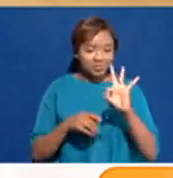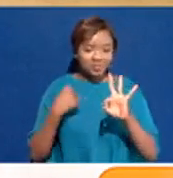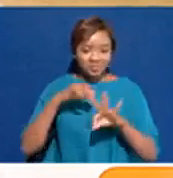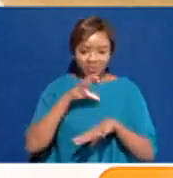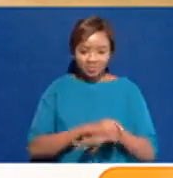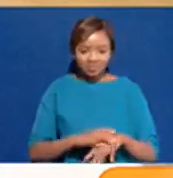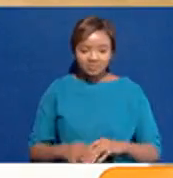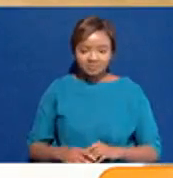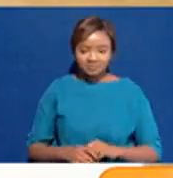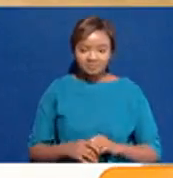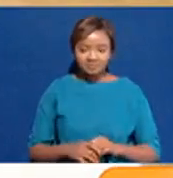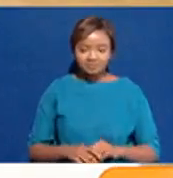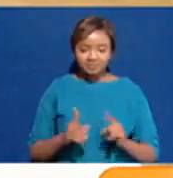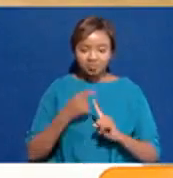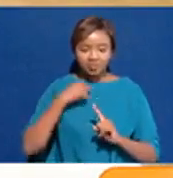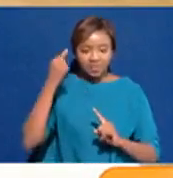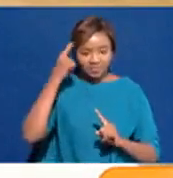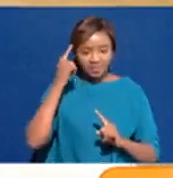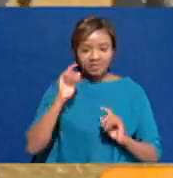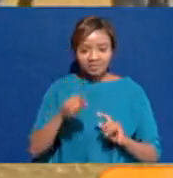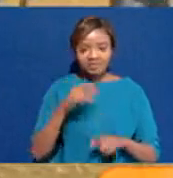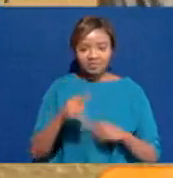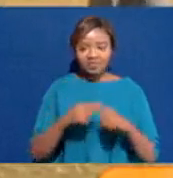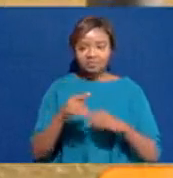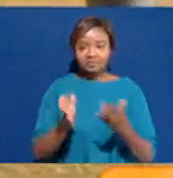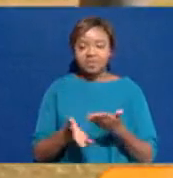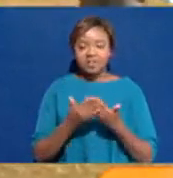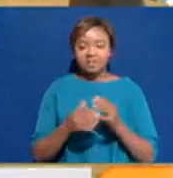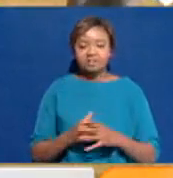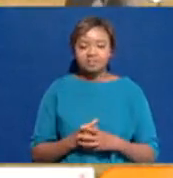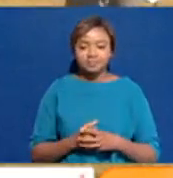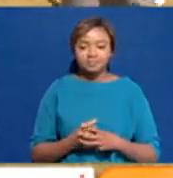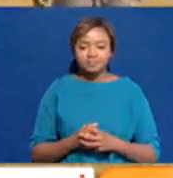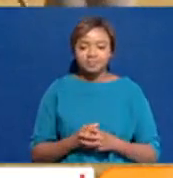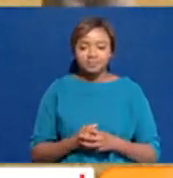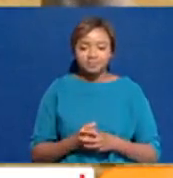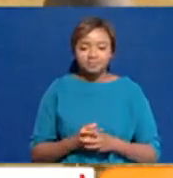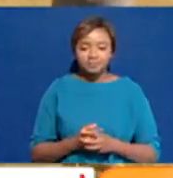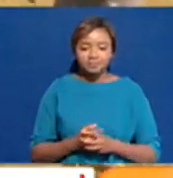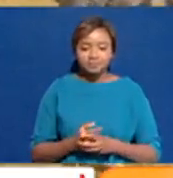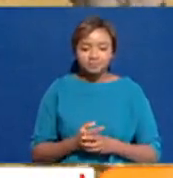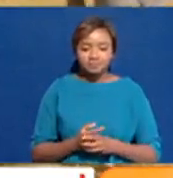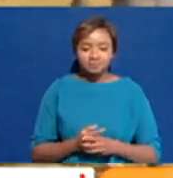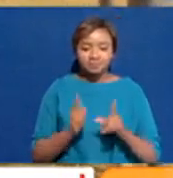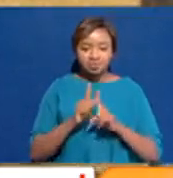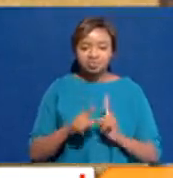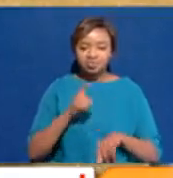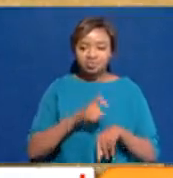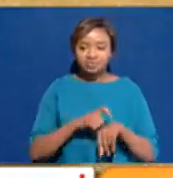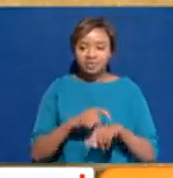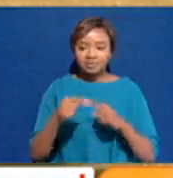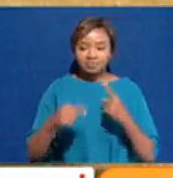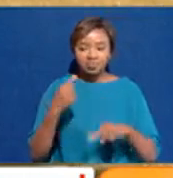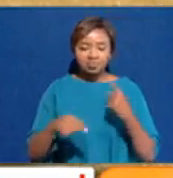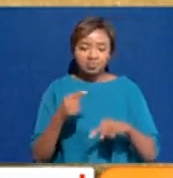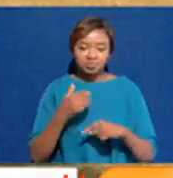to the players, and I think we can start it from there. Tunakosa ile consistency kwenye sasa ile midfield yetu inakuwa